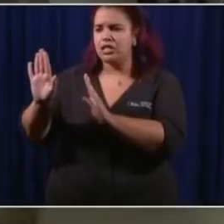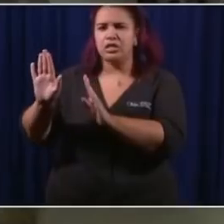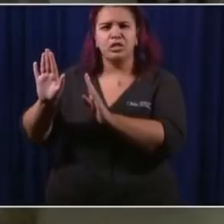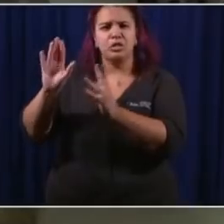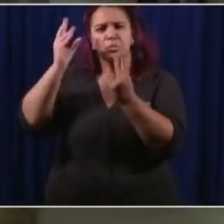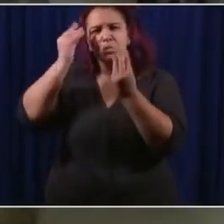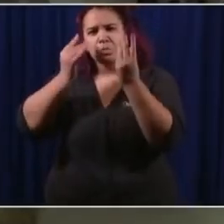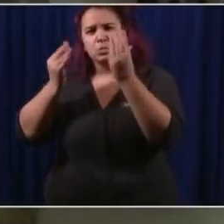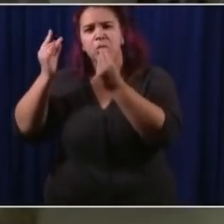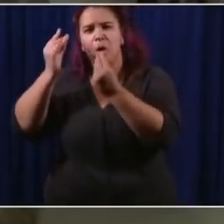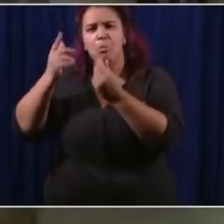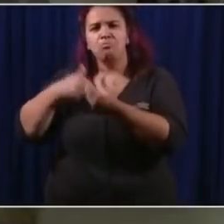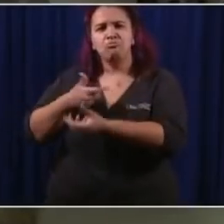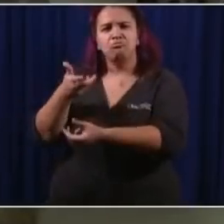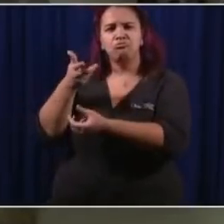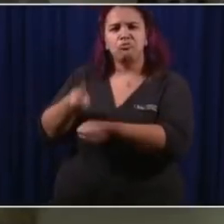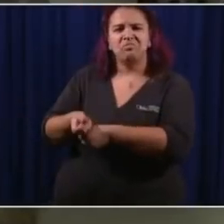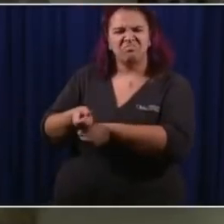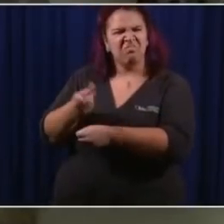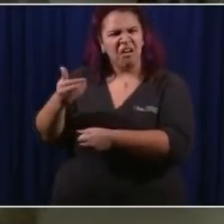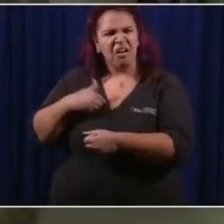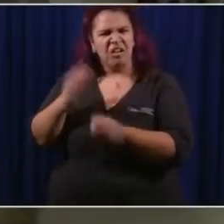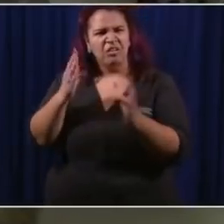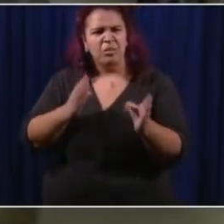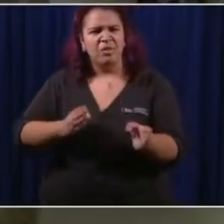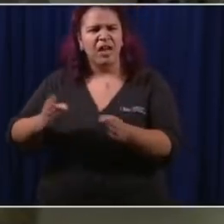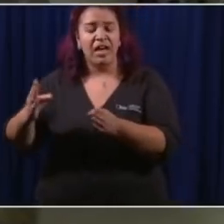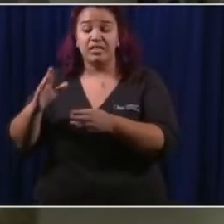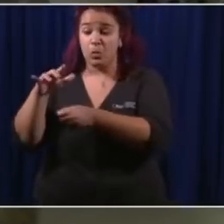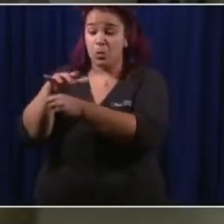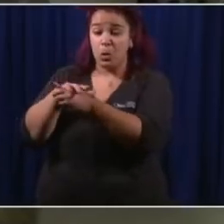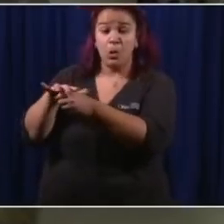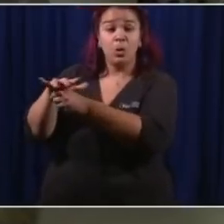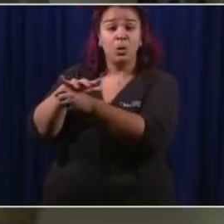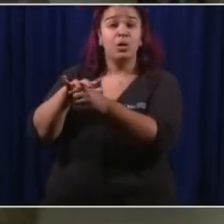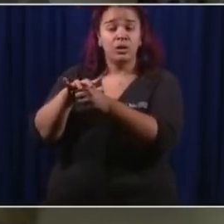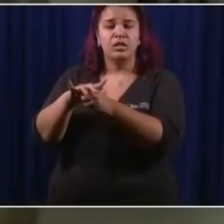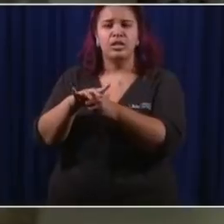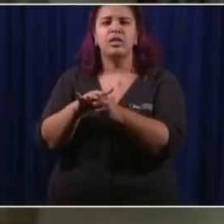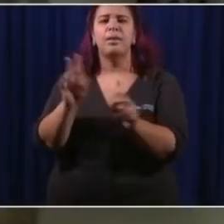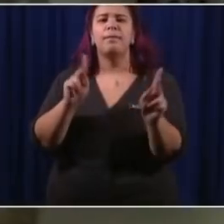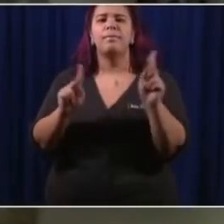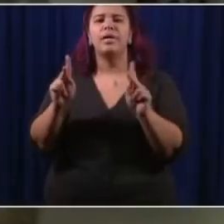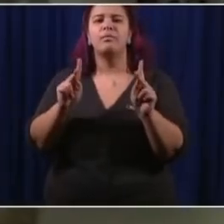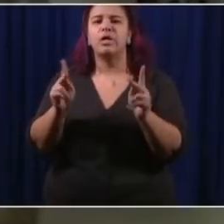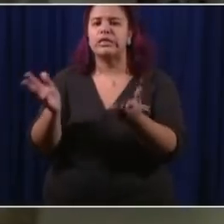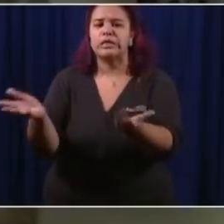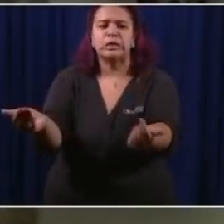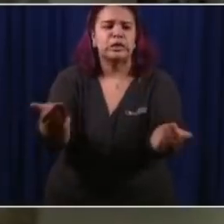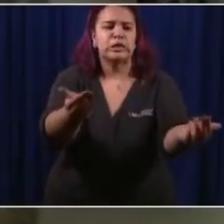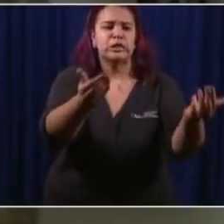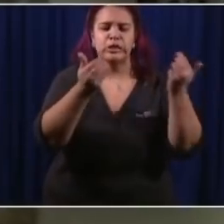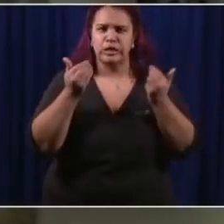plans, and I know locally they're working to recruit people to be the poll workers. So,